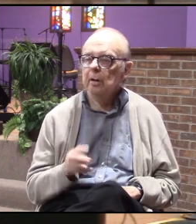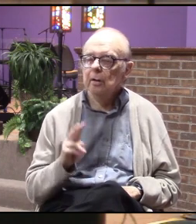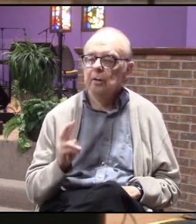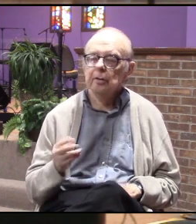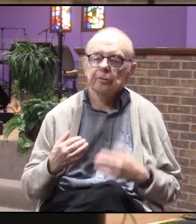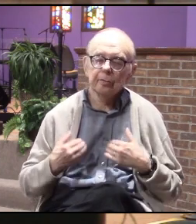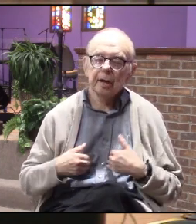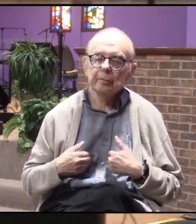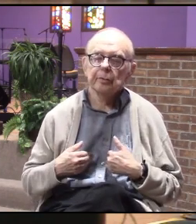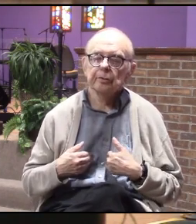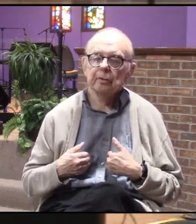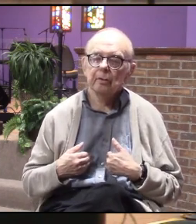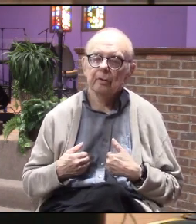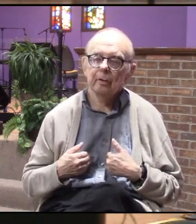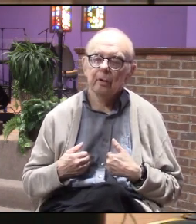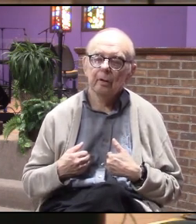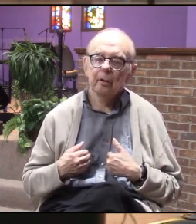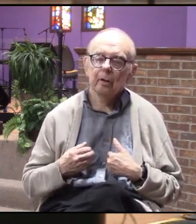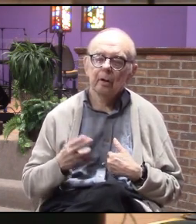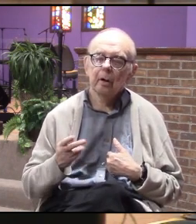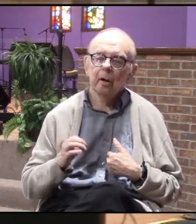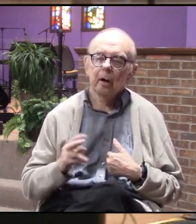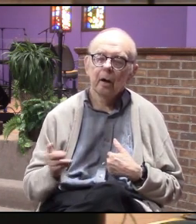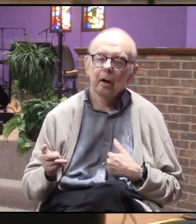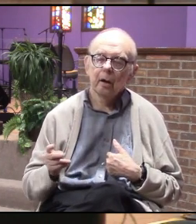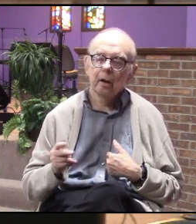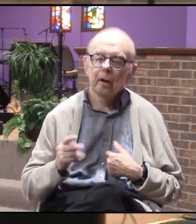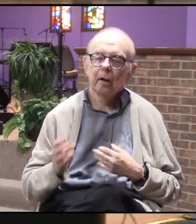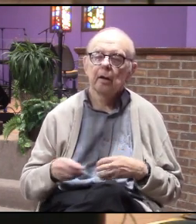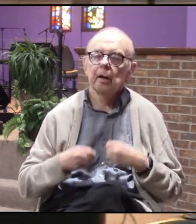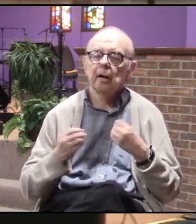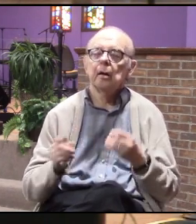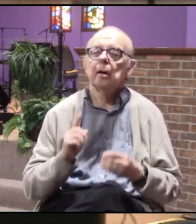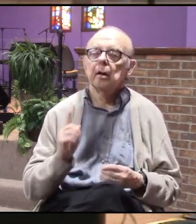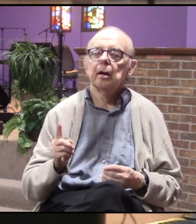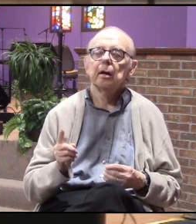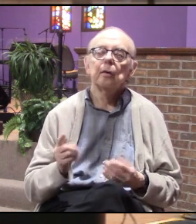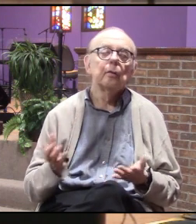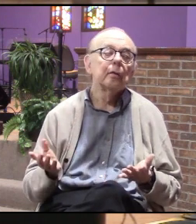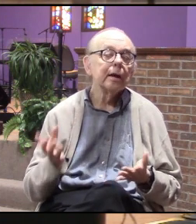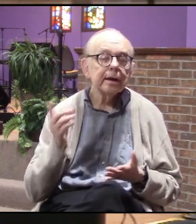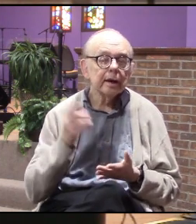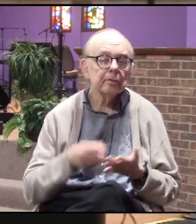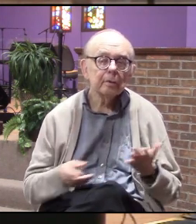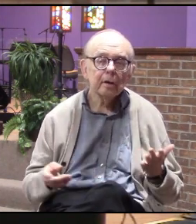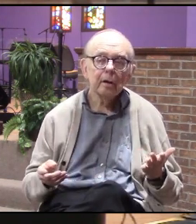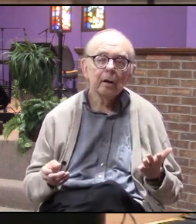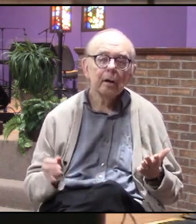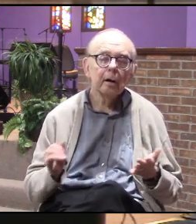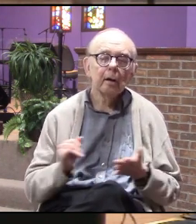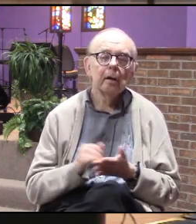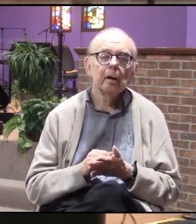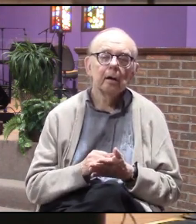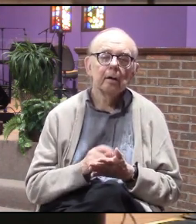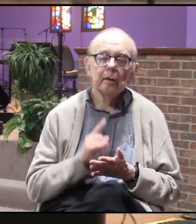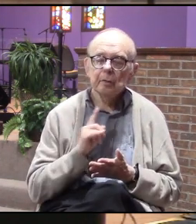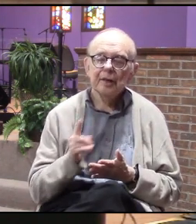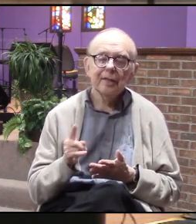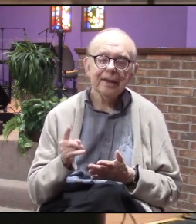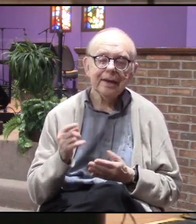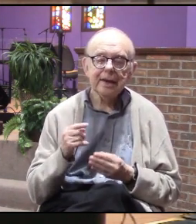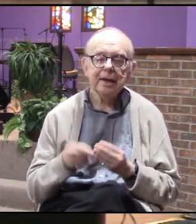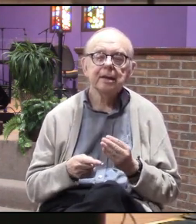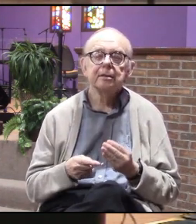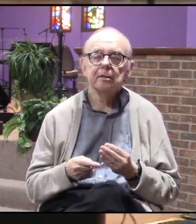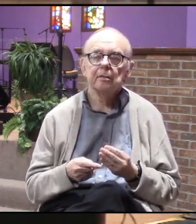and 2 animals, Noah would have offered up one of them, and guess what? That would have been extinction.